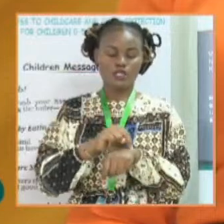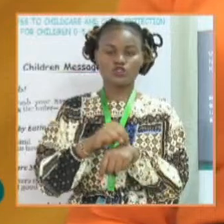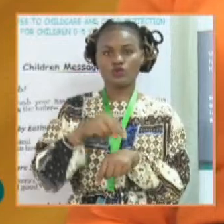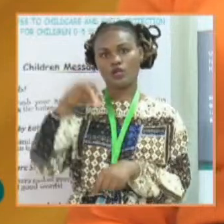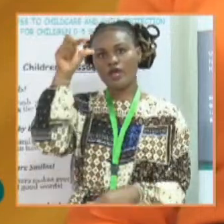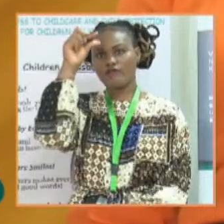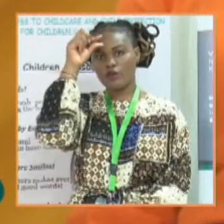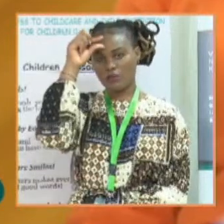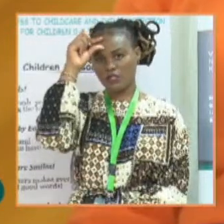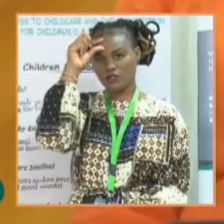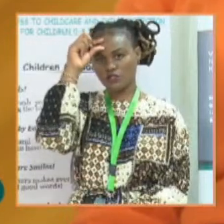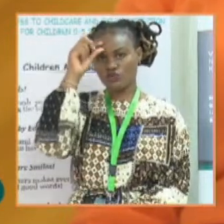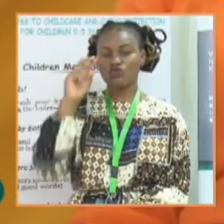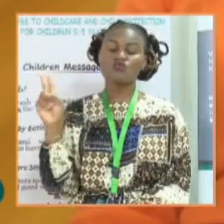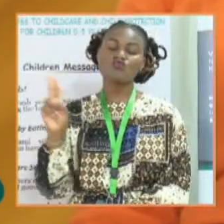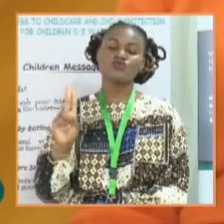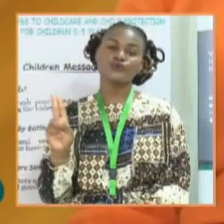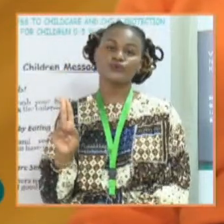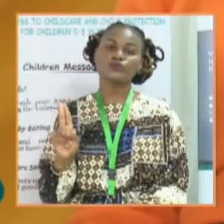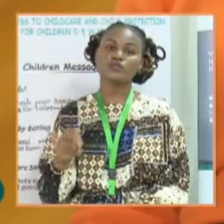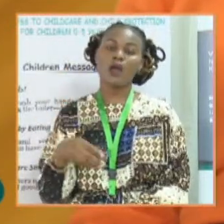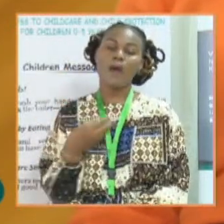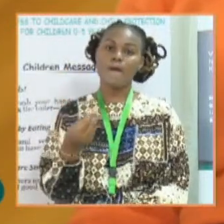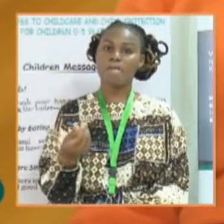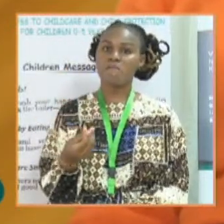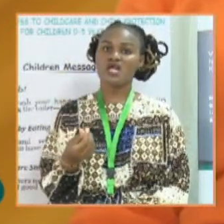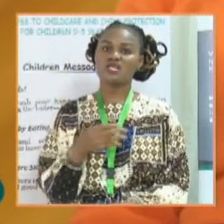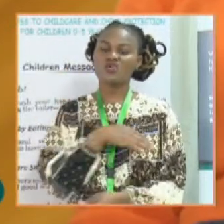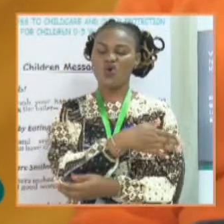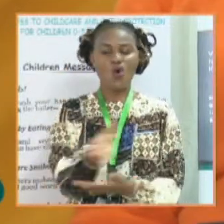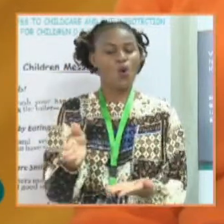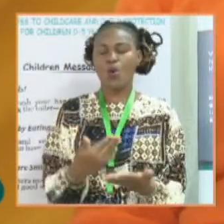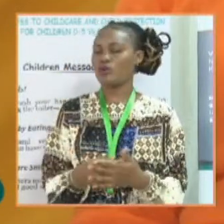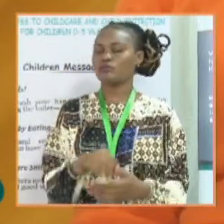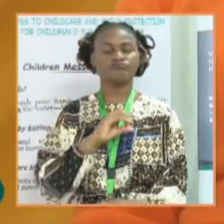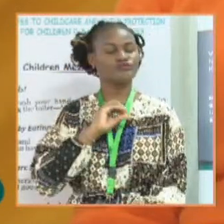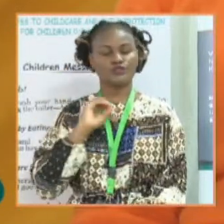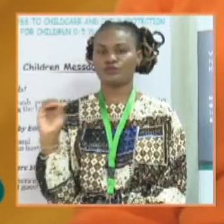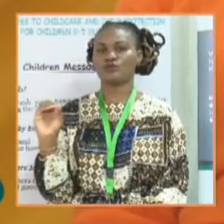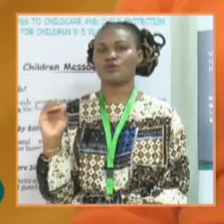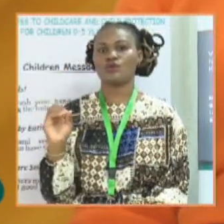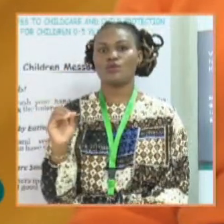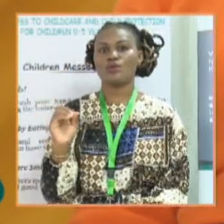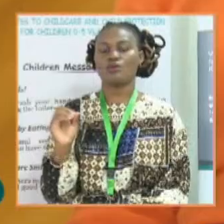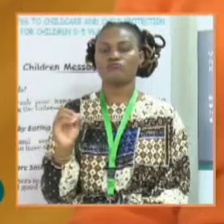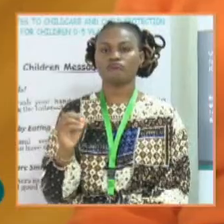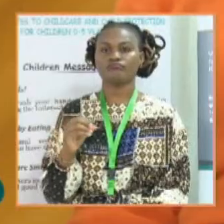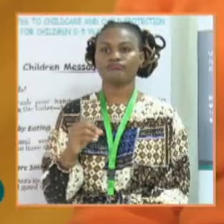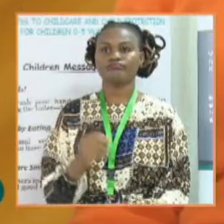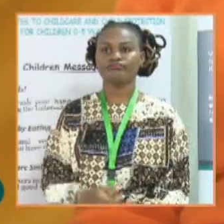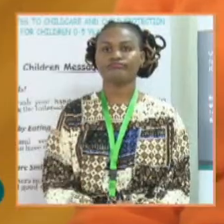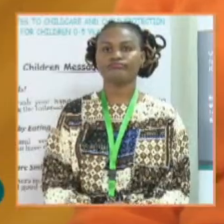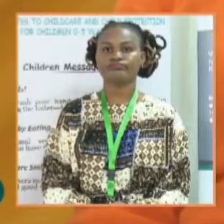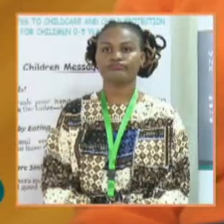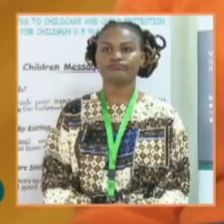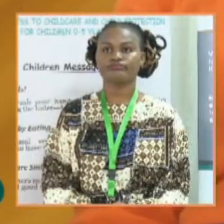then you might be giving a wrong impression. But again, as I said earlier, we were looking at